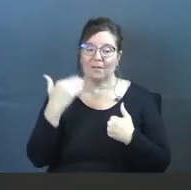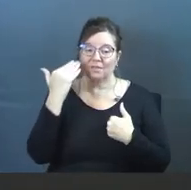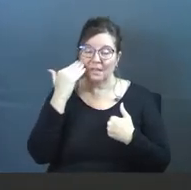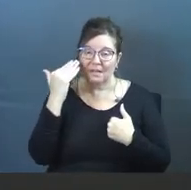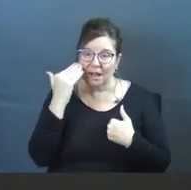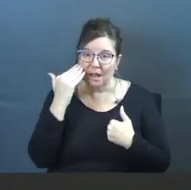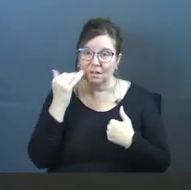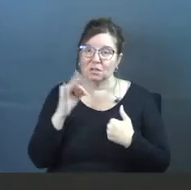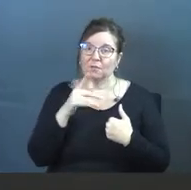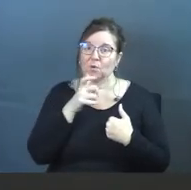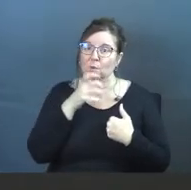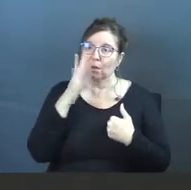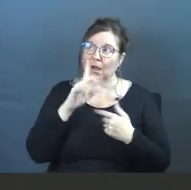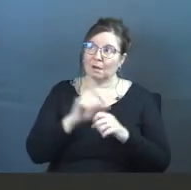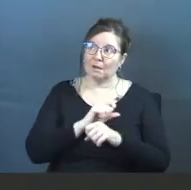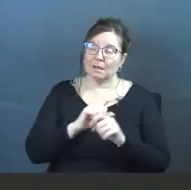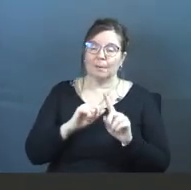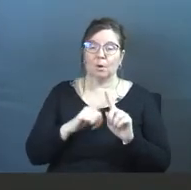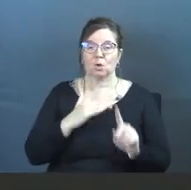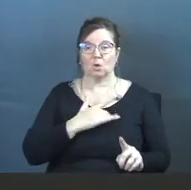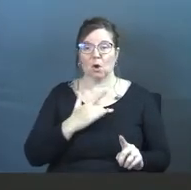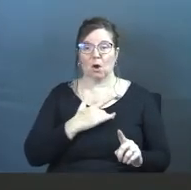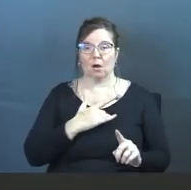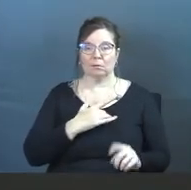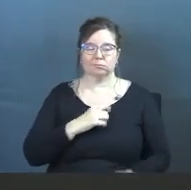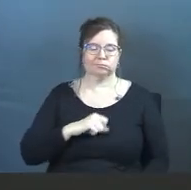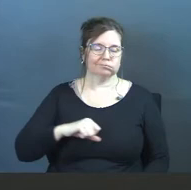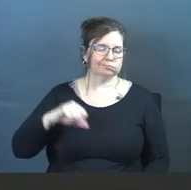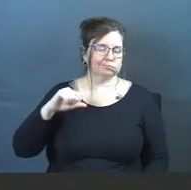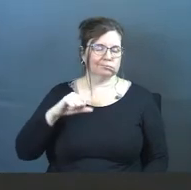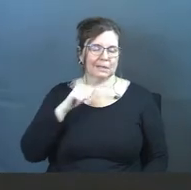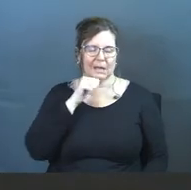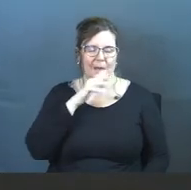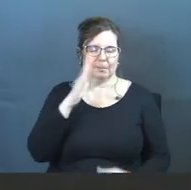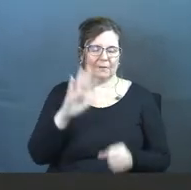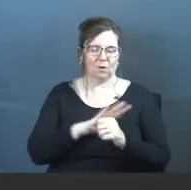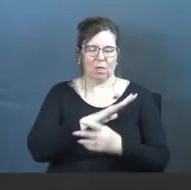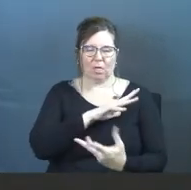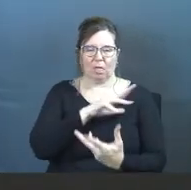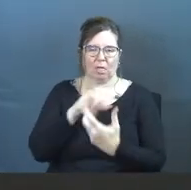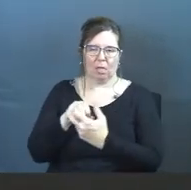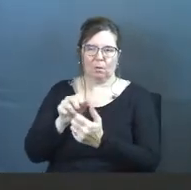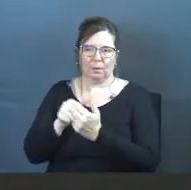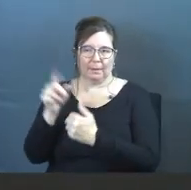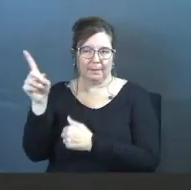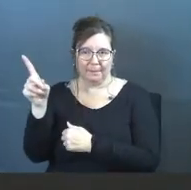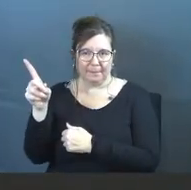knowledge of who God is, but your heart has not been fully captivated by Him.